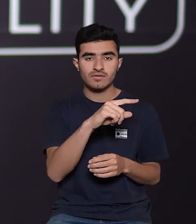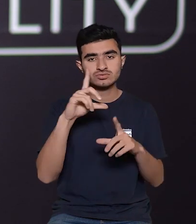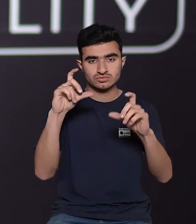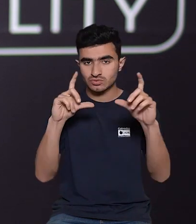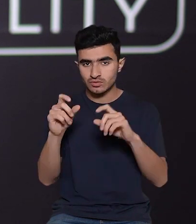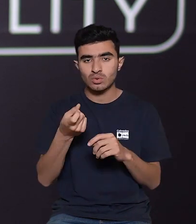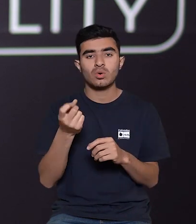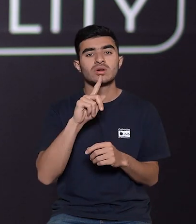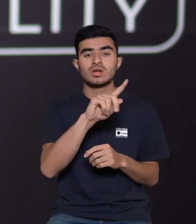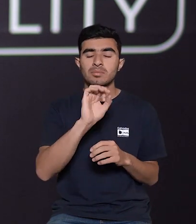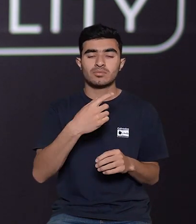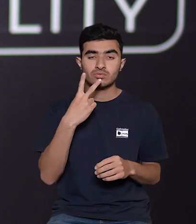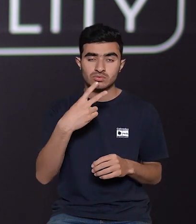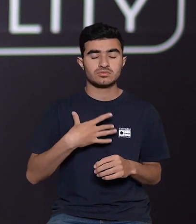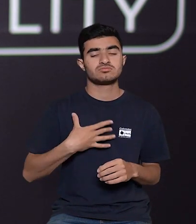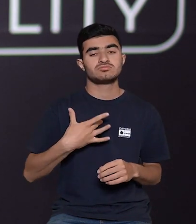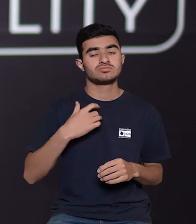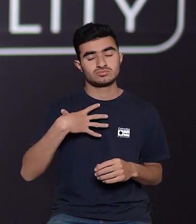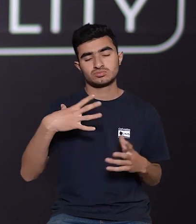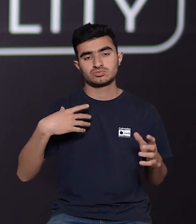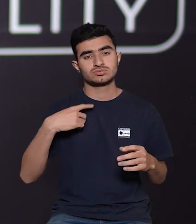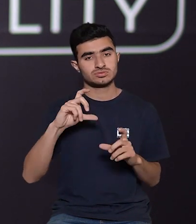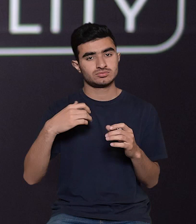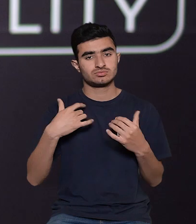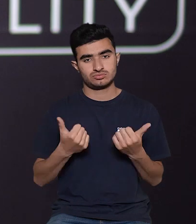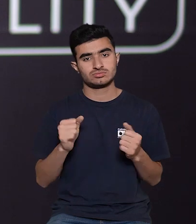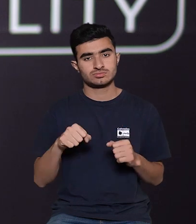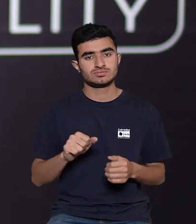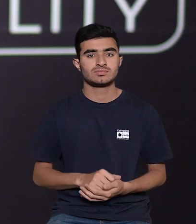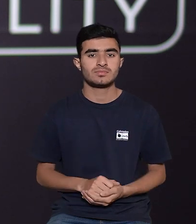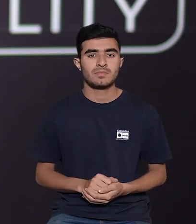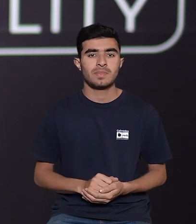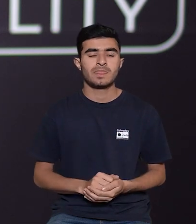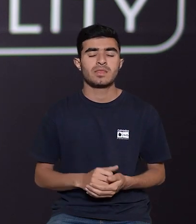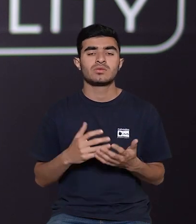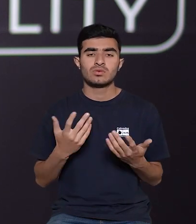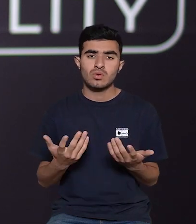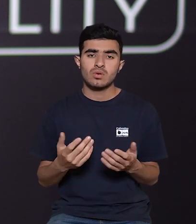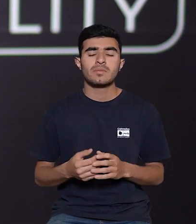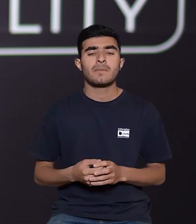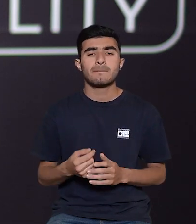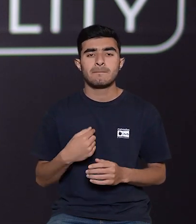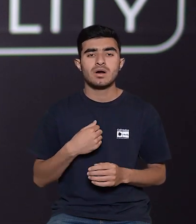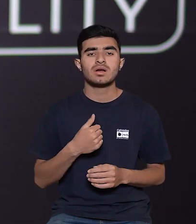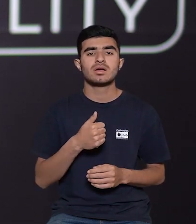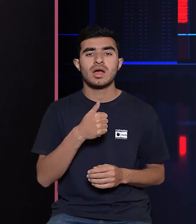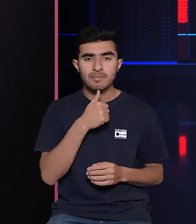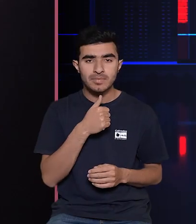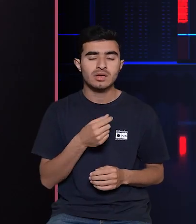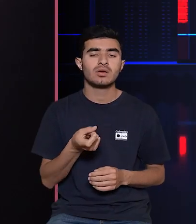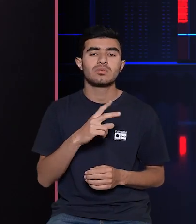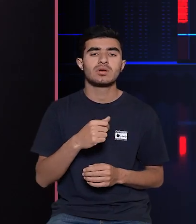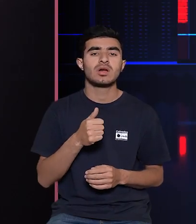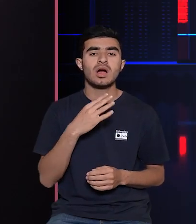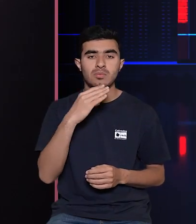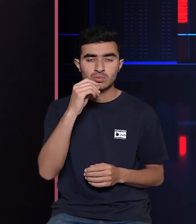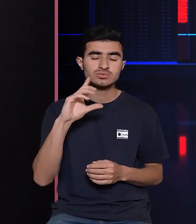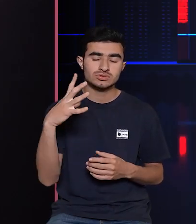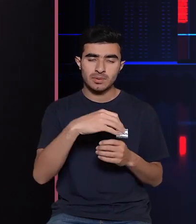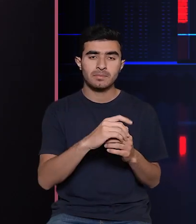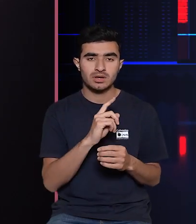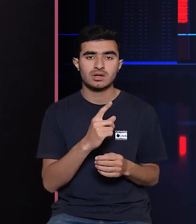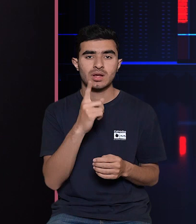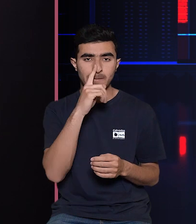crisp. I love his photography, and he was also an inspiration in me being a photographer. So